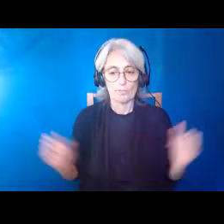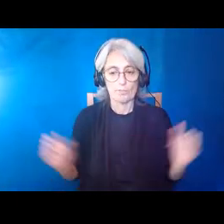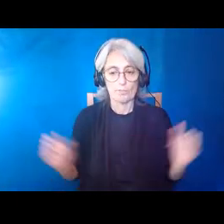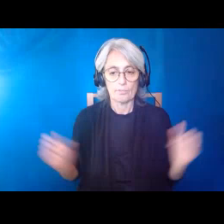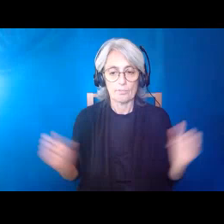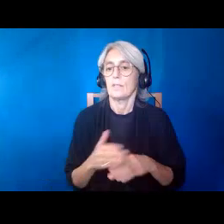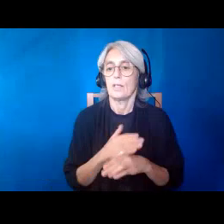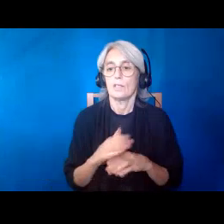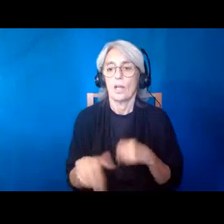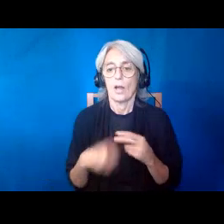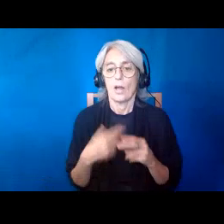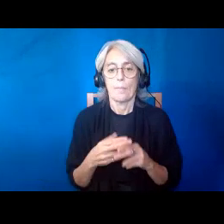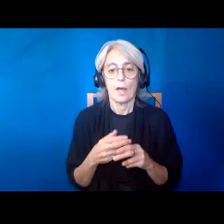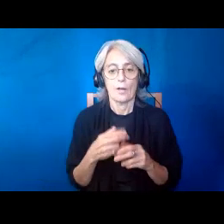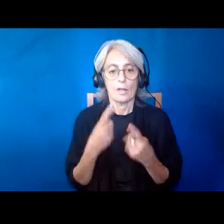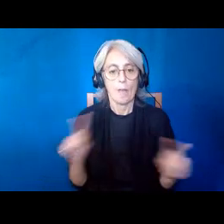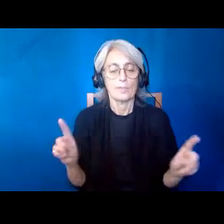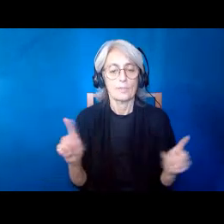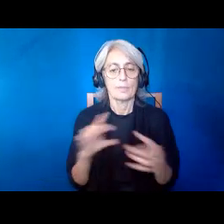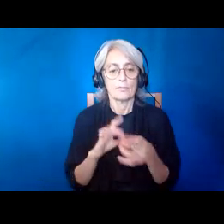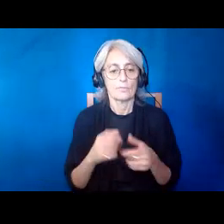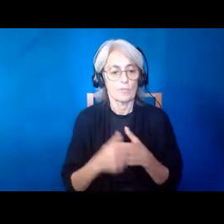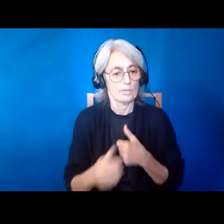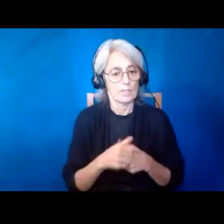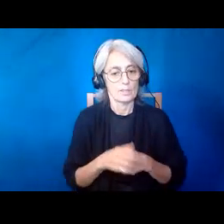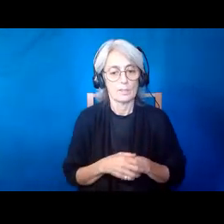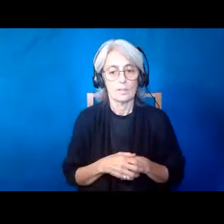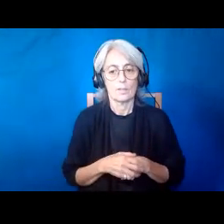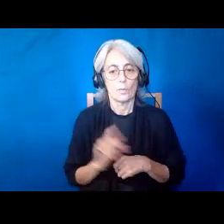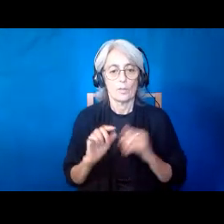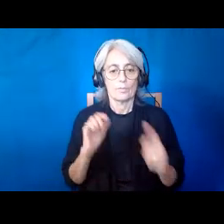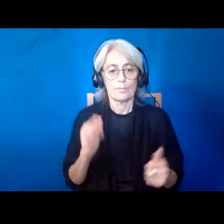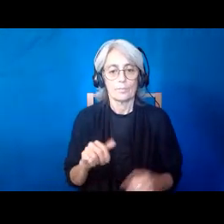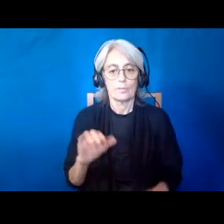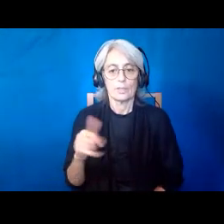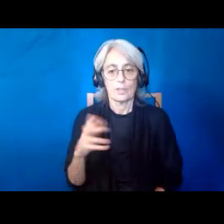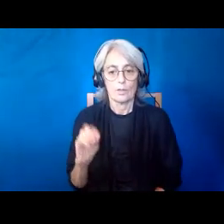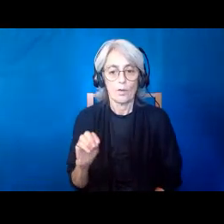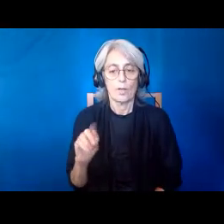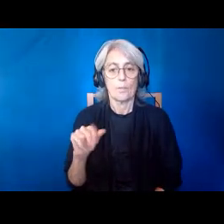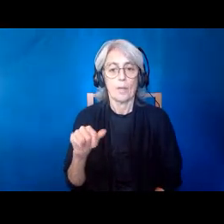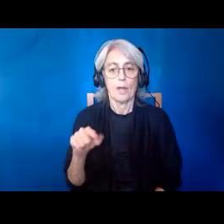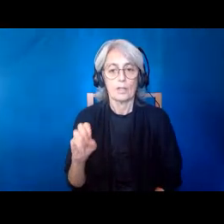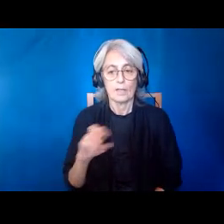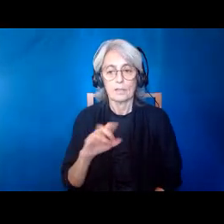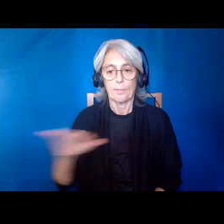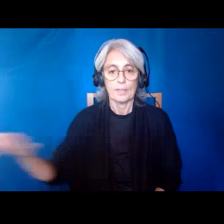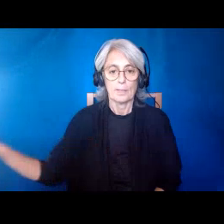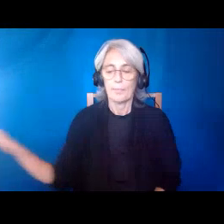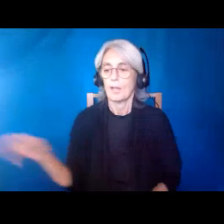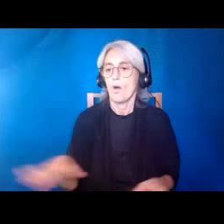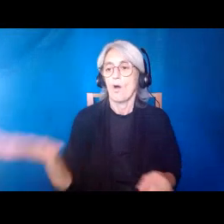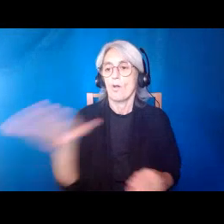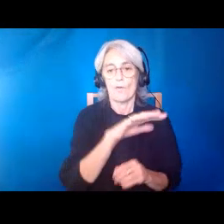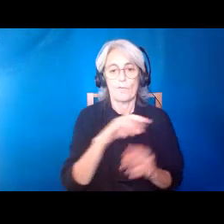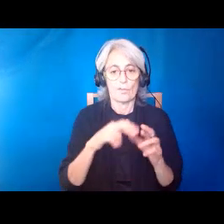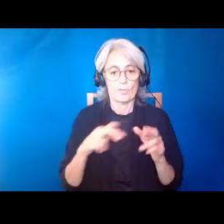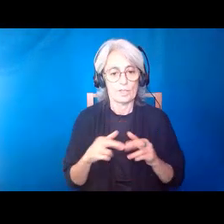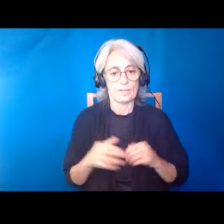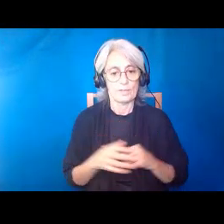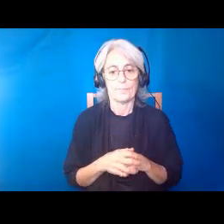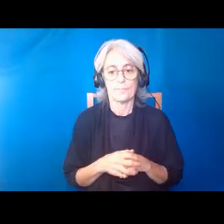transportation accomplishments you're delivering in Chico, Paradise, Oroville, and throughout the North State Super Region. Many